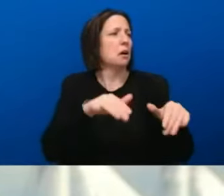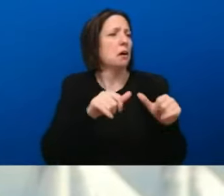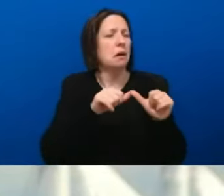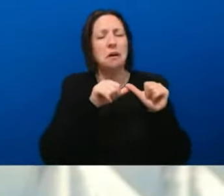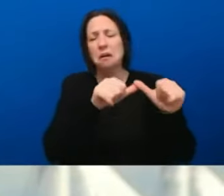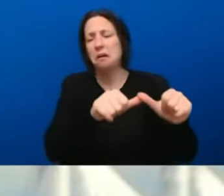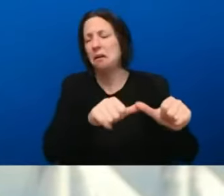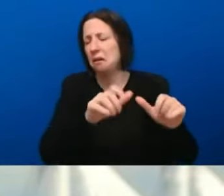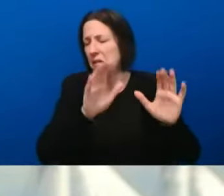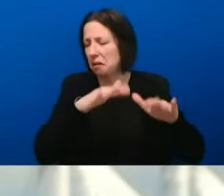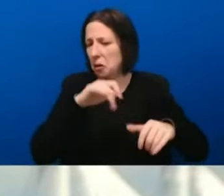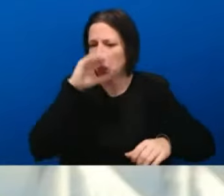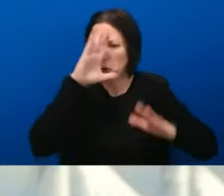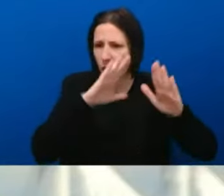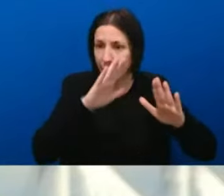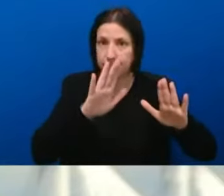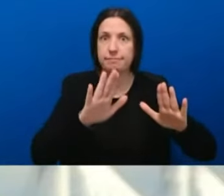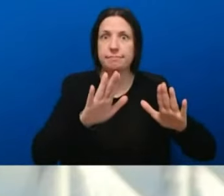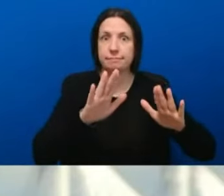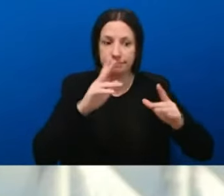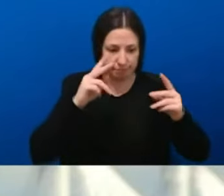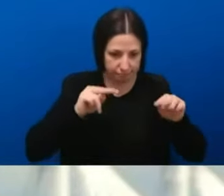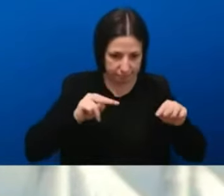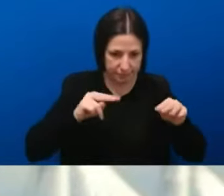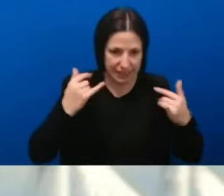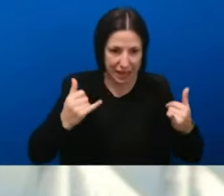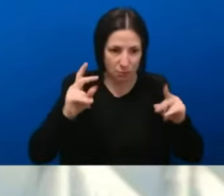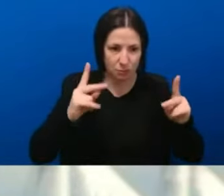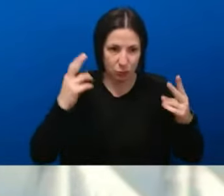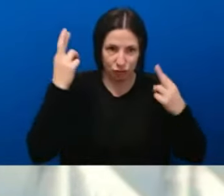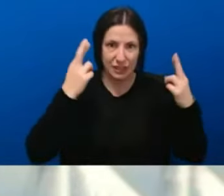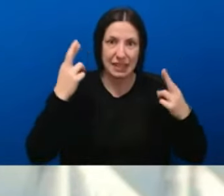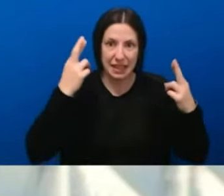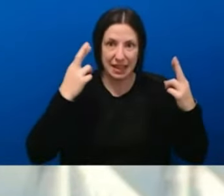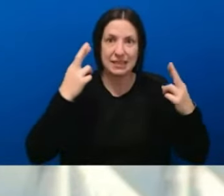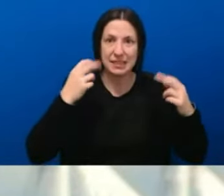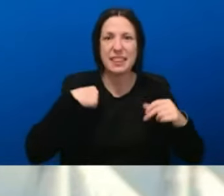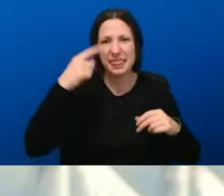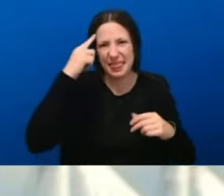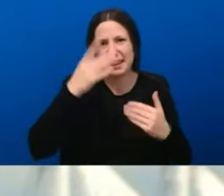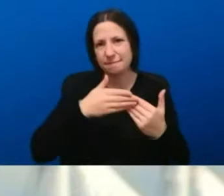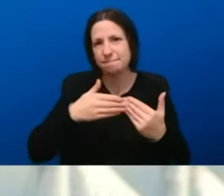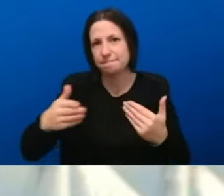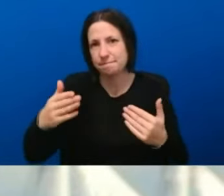dramatically changed and will continue to change as the climate changes. So